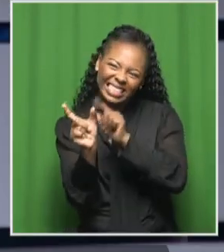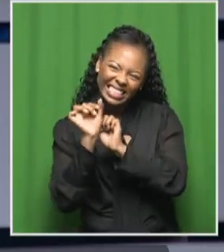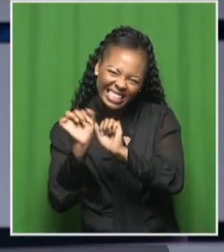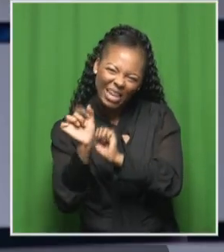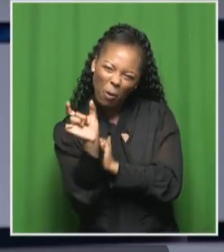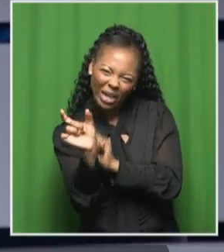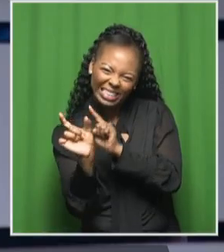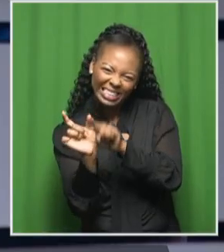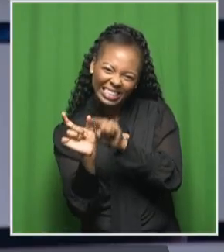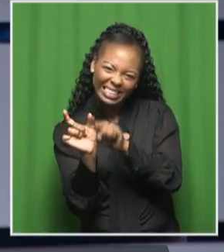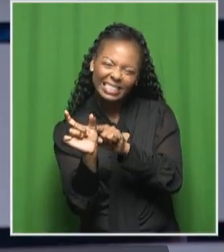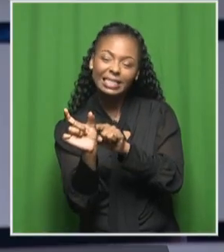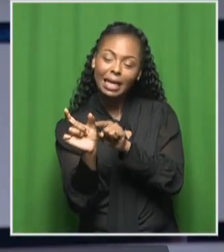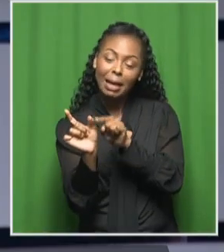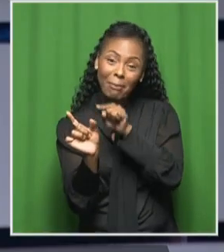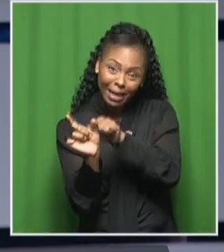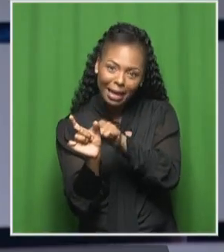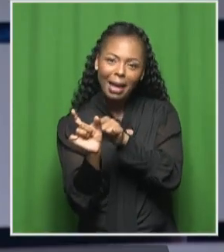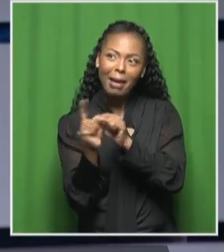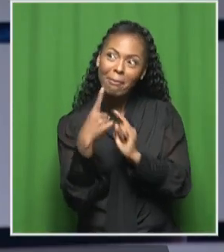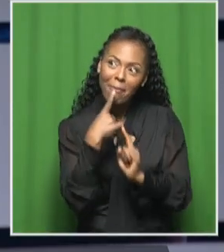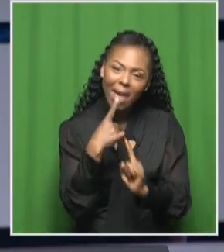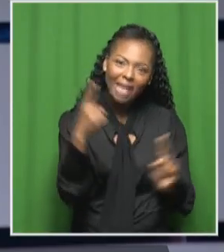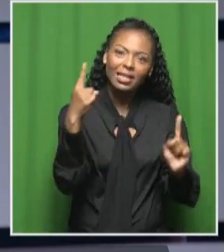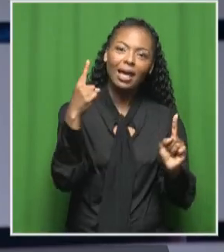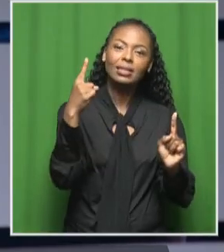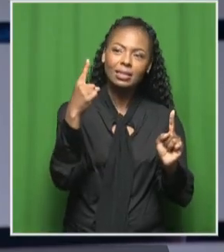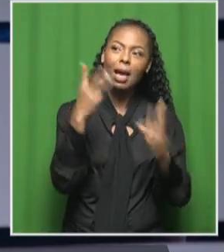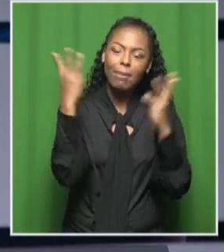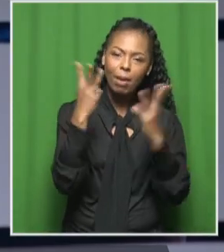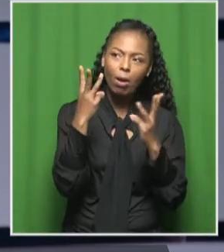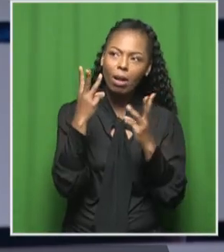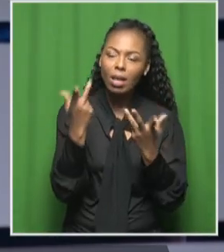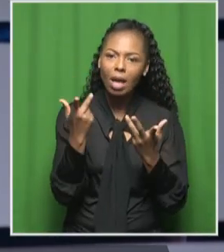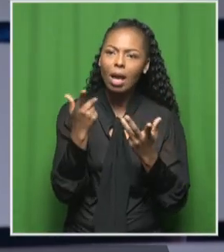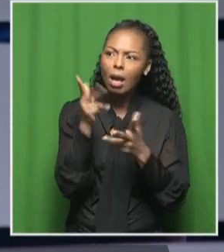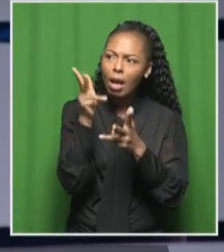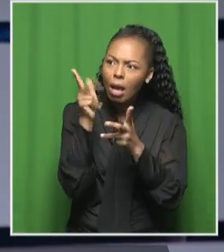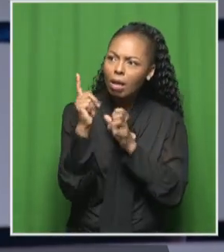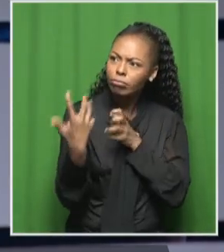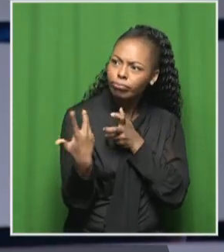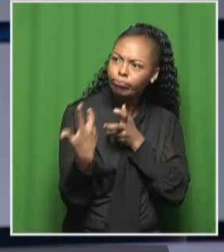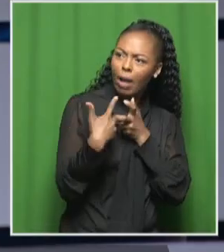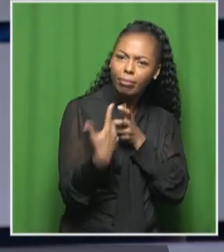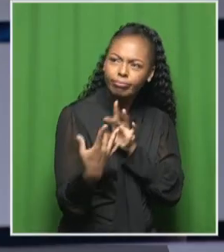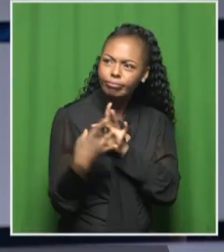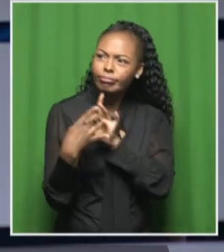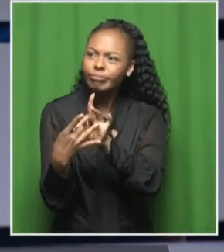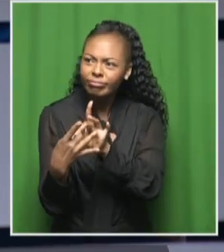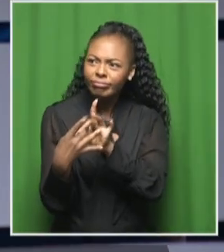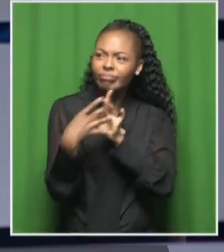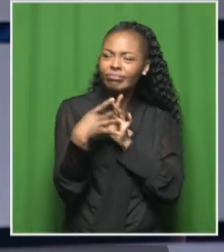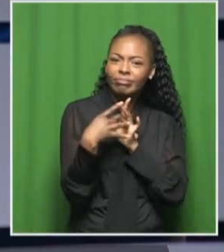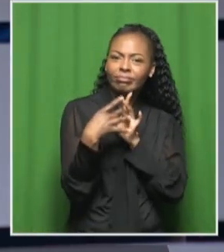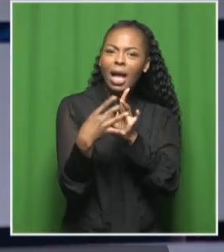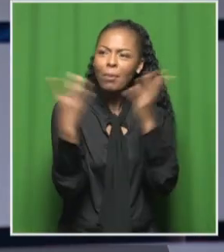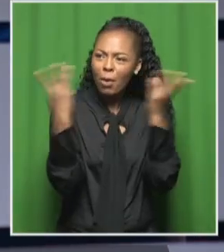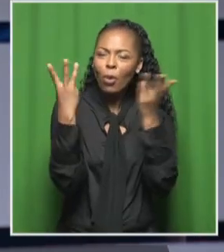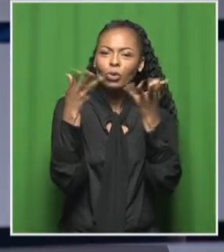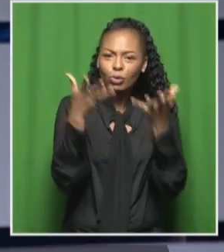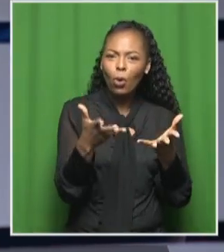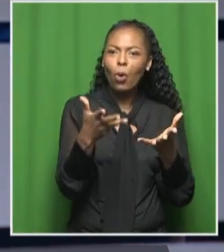that these messages that are in these songs, people go through these. This is not something that is made up. We've had, and I've been